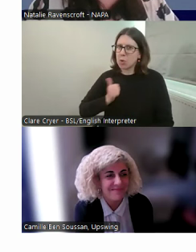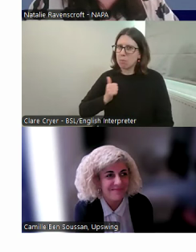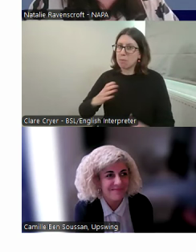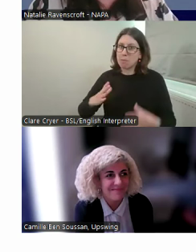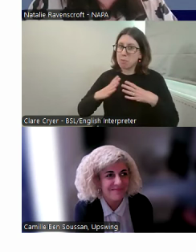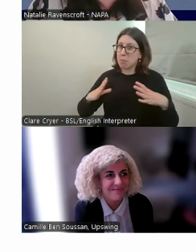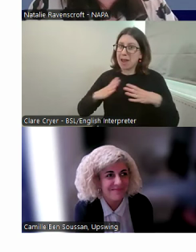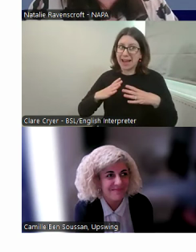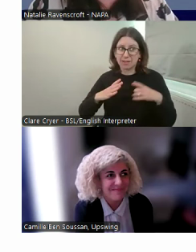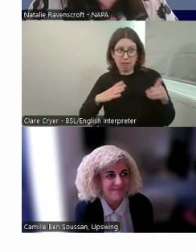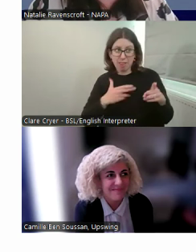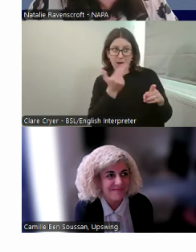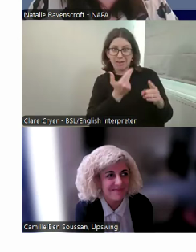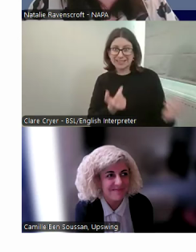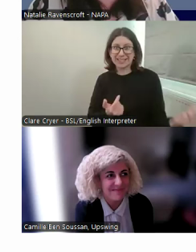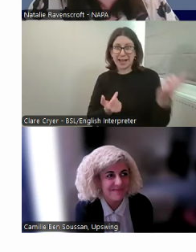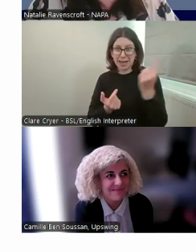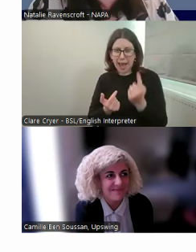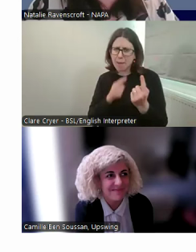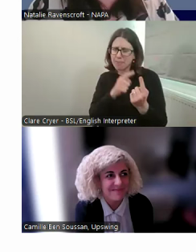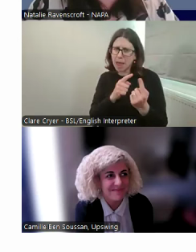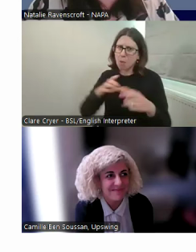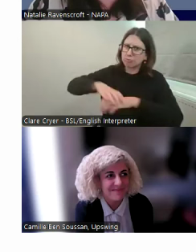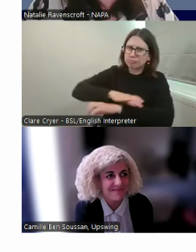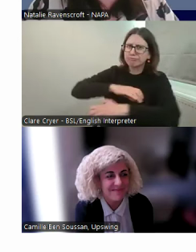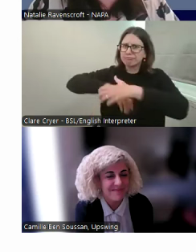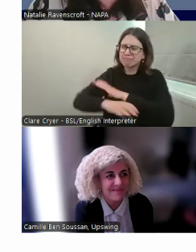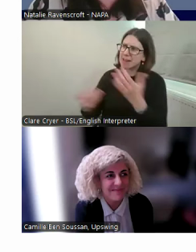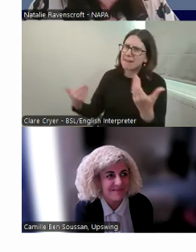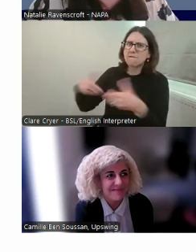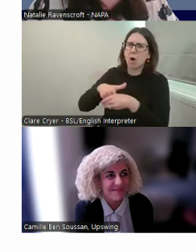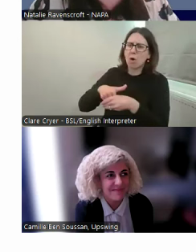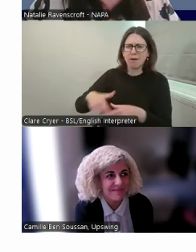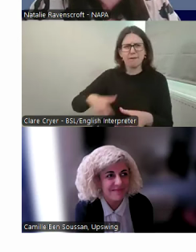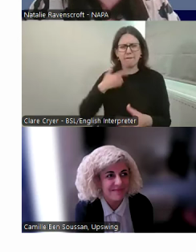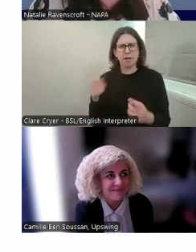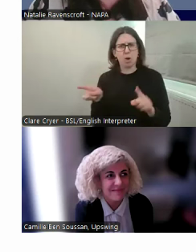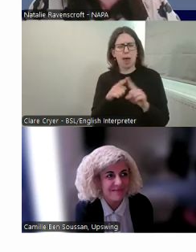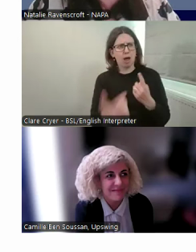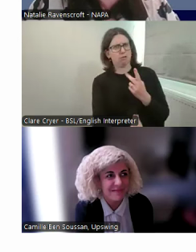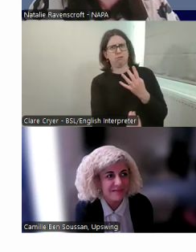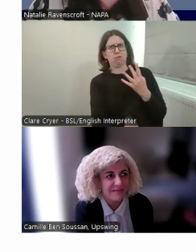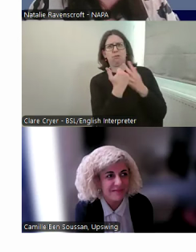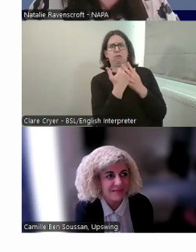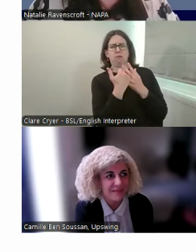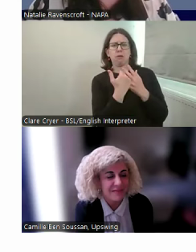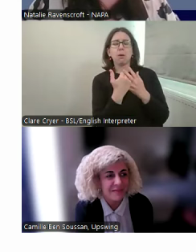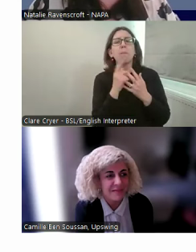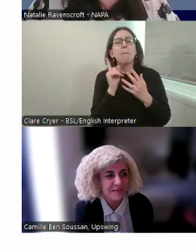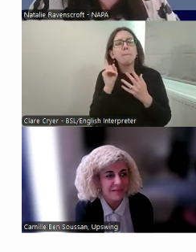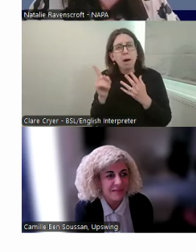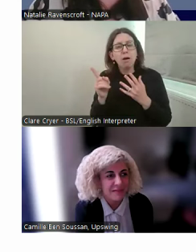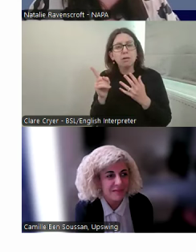And sometimes at the very beginning, it felt maybe a bit intrusive or disruptive. But these views